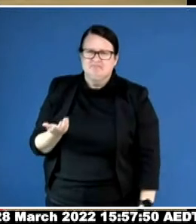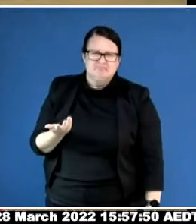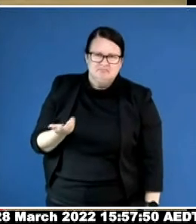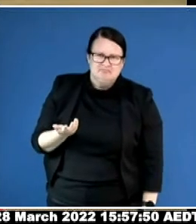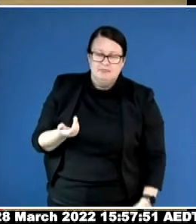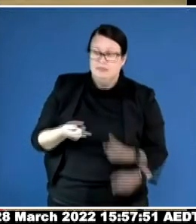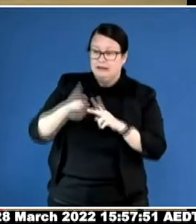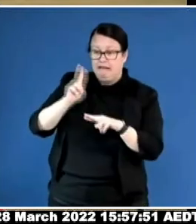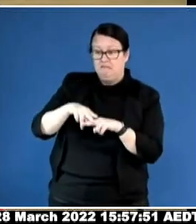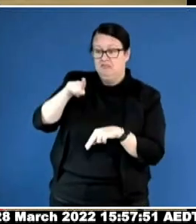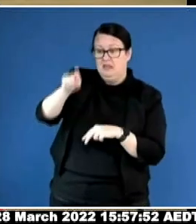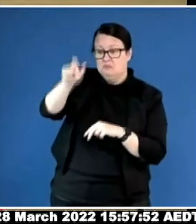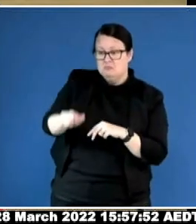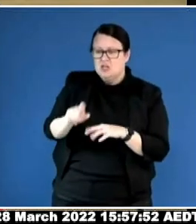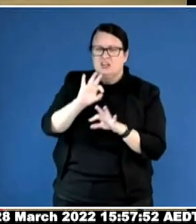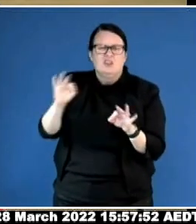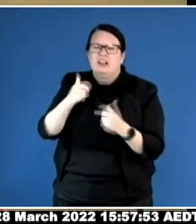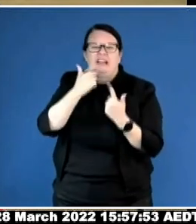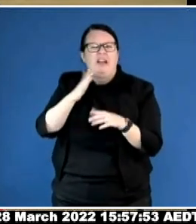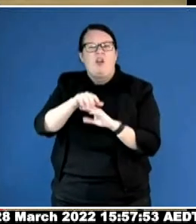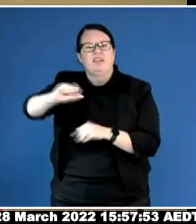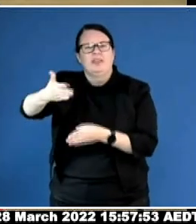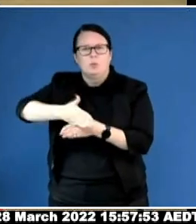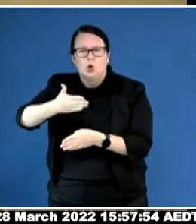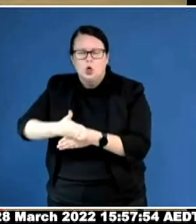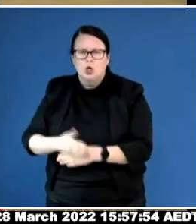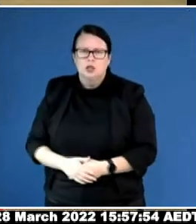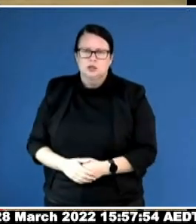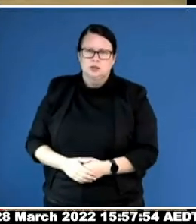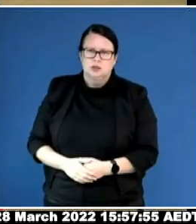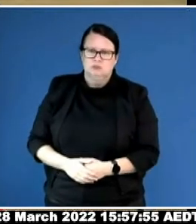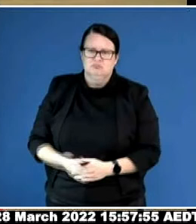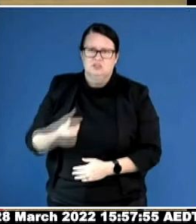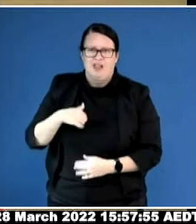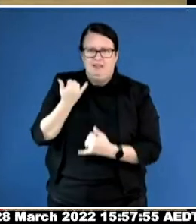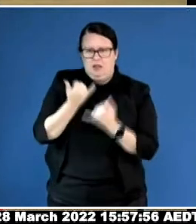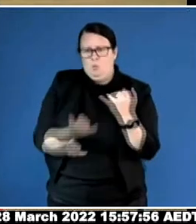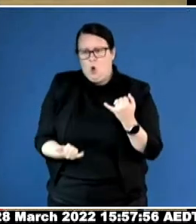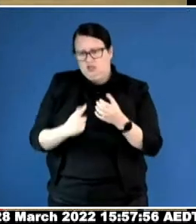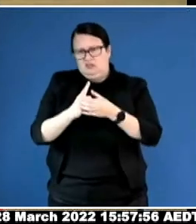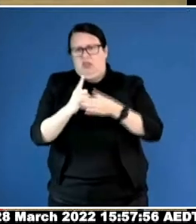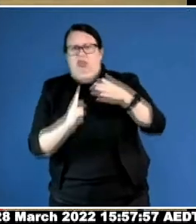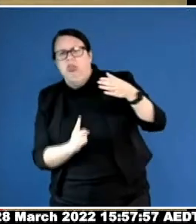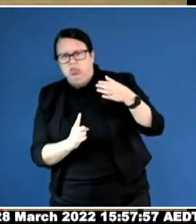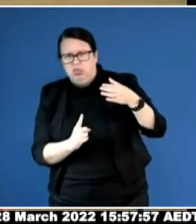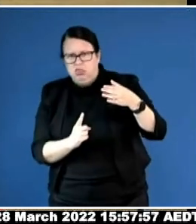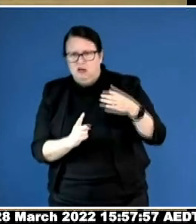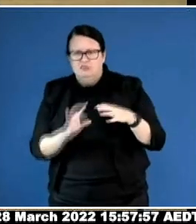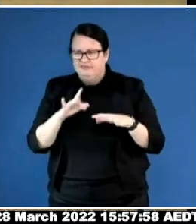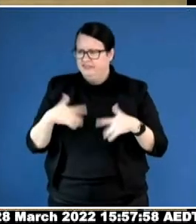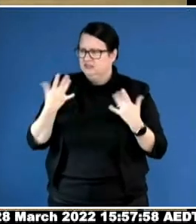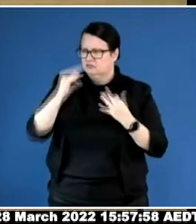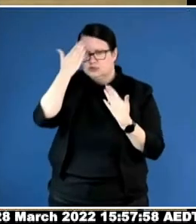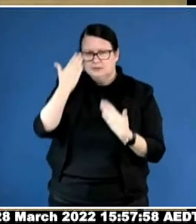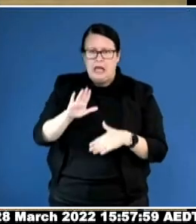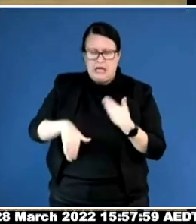if the worker isn't really engaged in the role. So then feelings of being devalued and disrespected can build up until